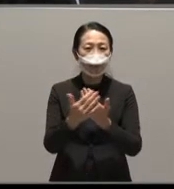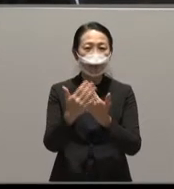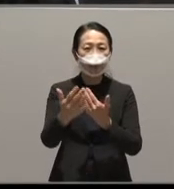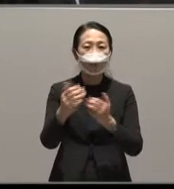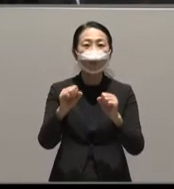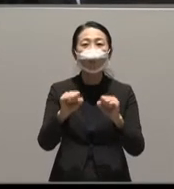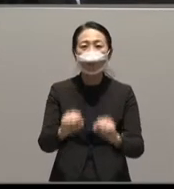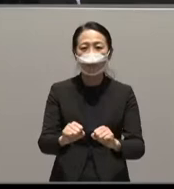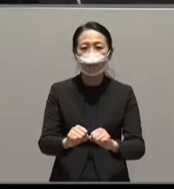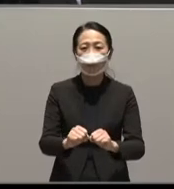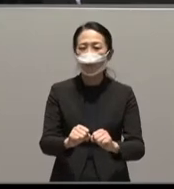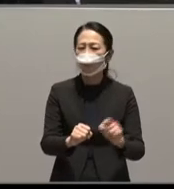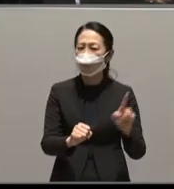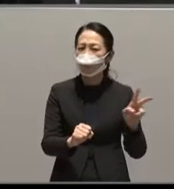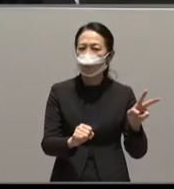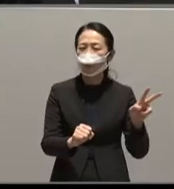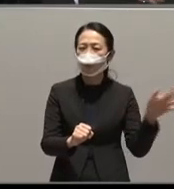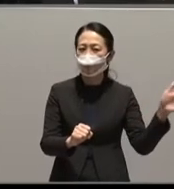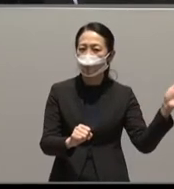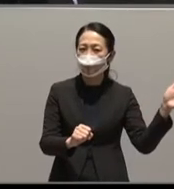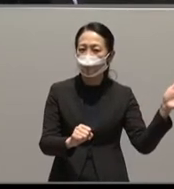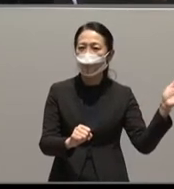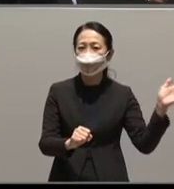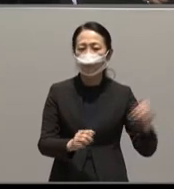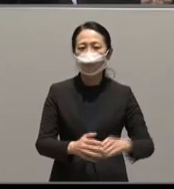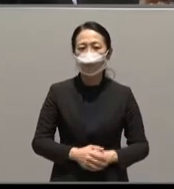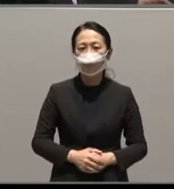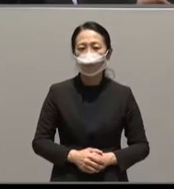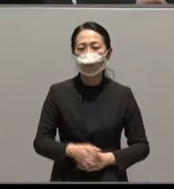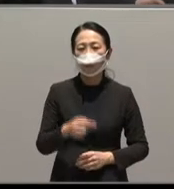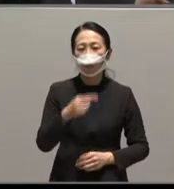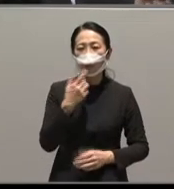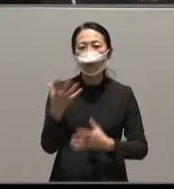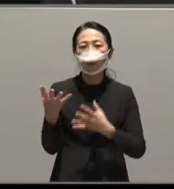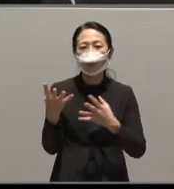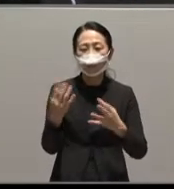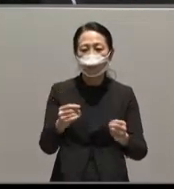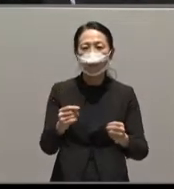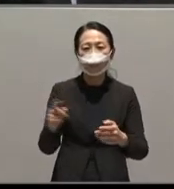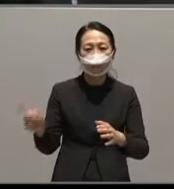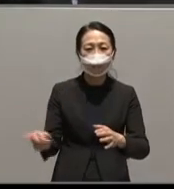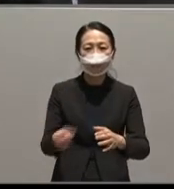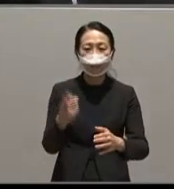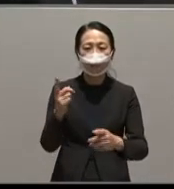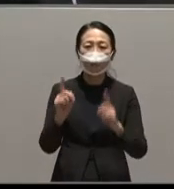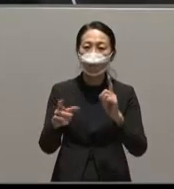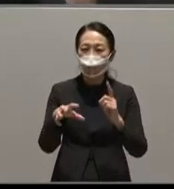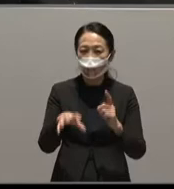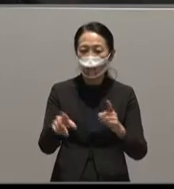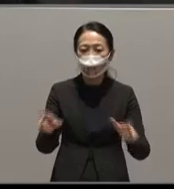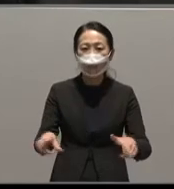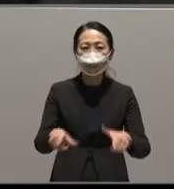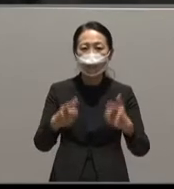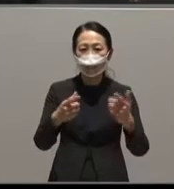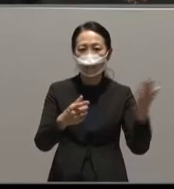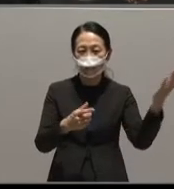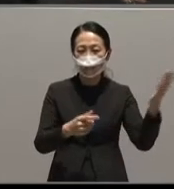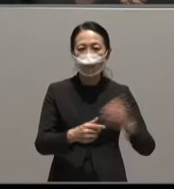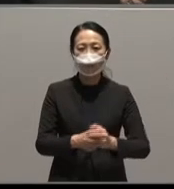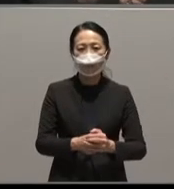the monument was established, and there was a ceremony. You cannot really see this, but this is the Akasawa Natural